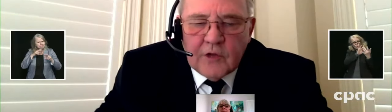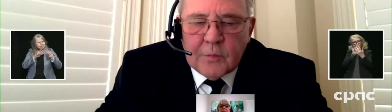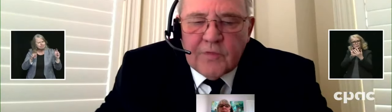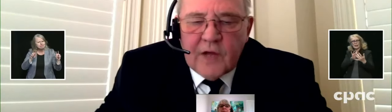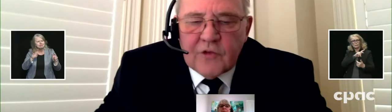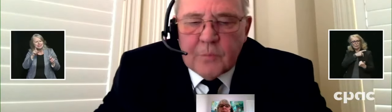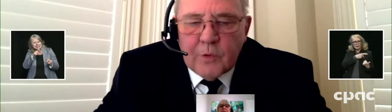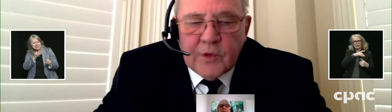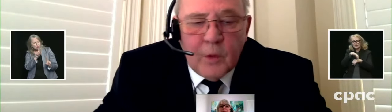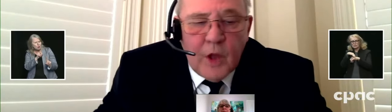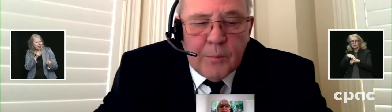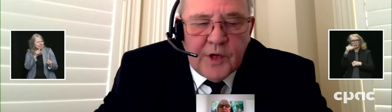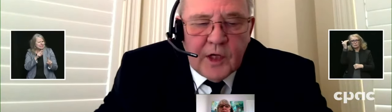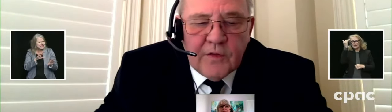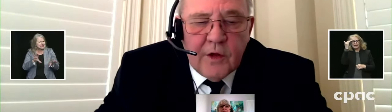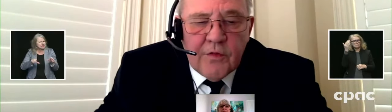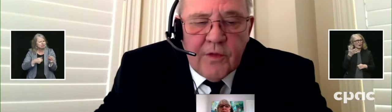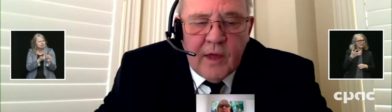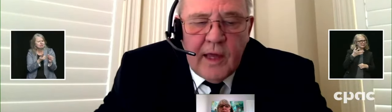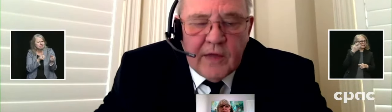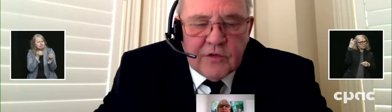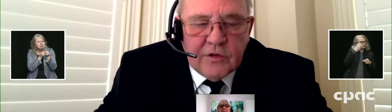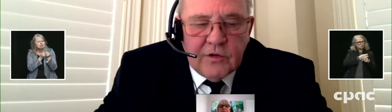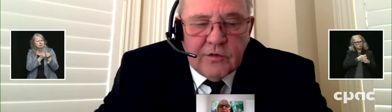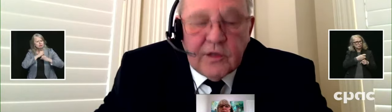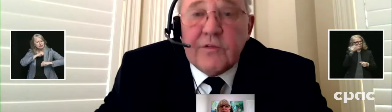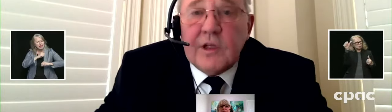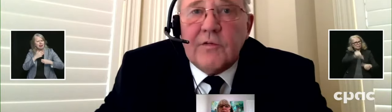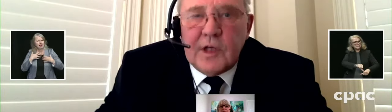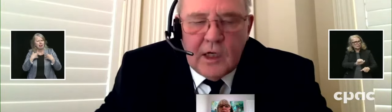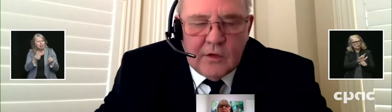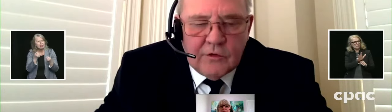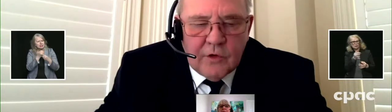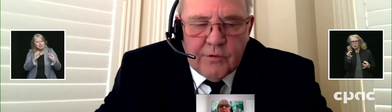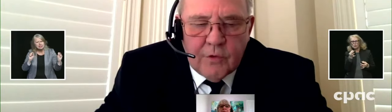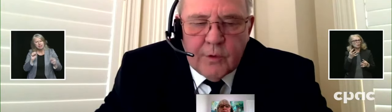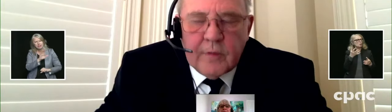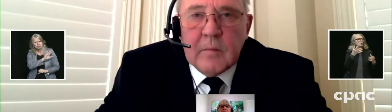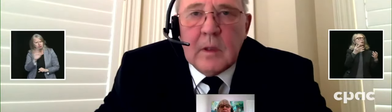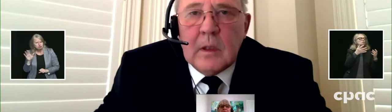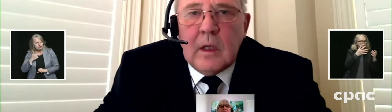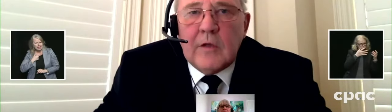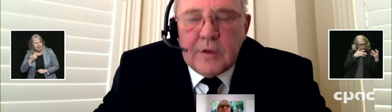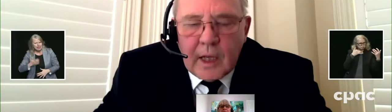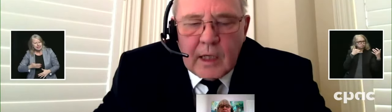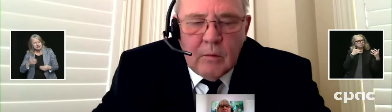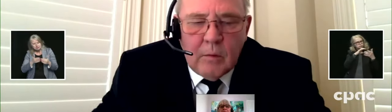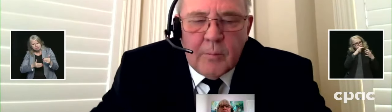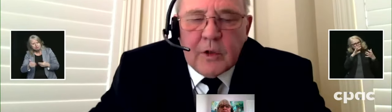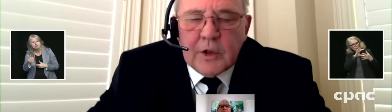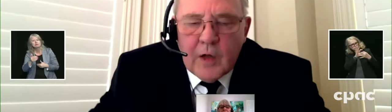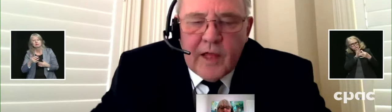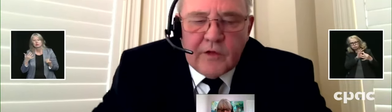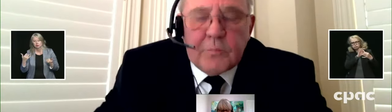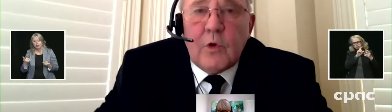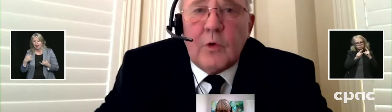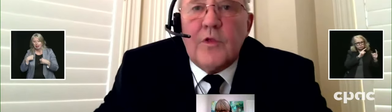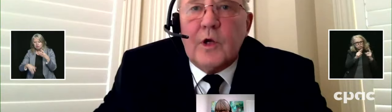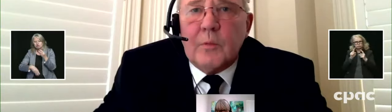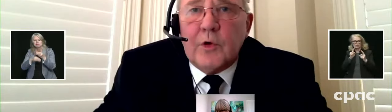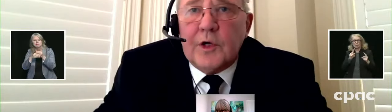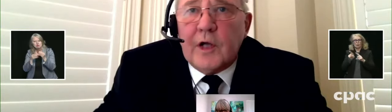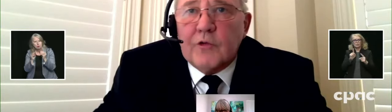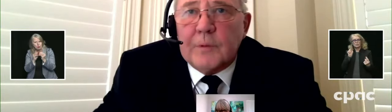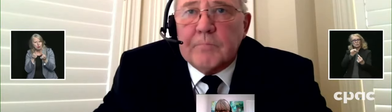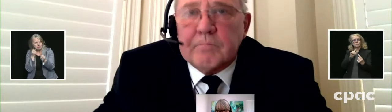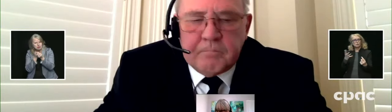and to provide support that will help protect the health and safety of Canadians going forward. And today, we are building on that support with an